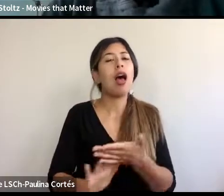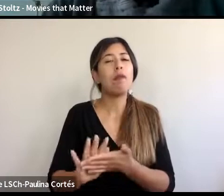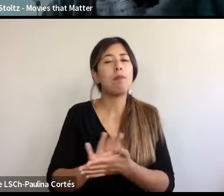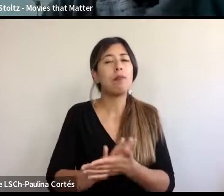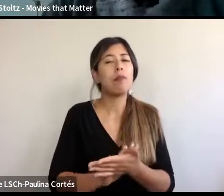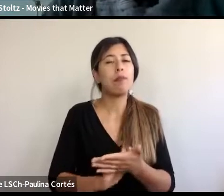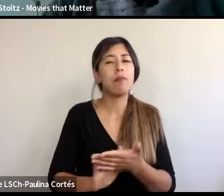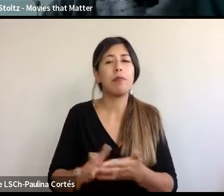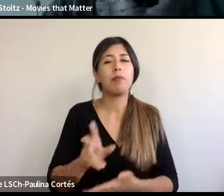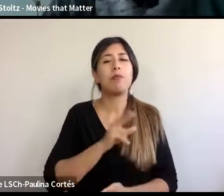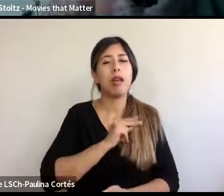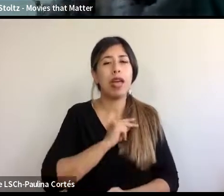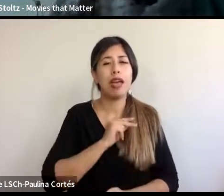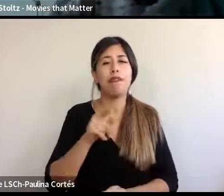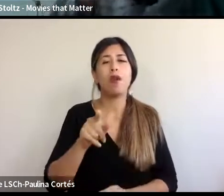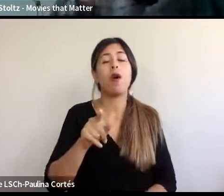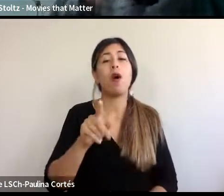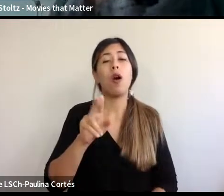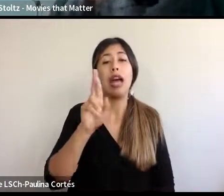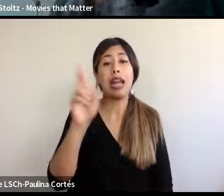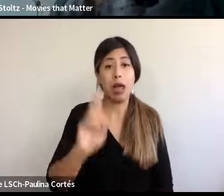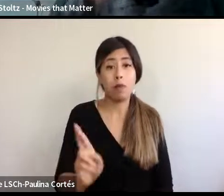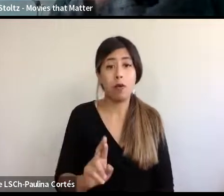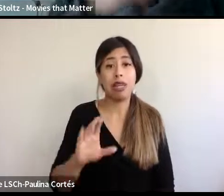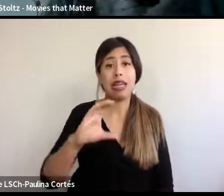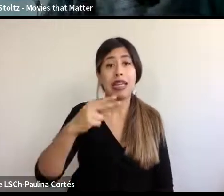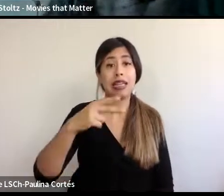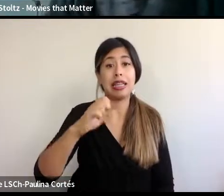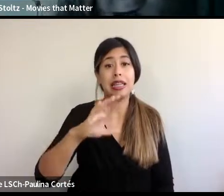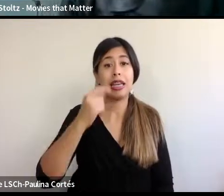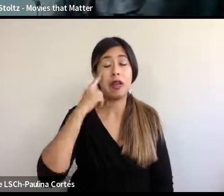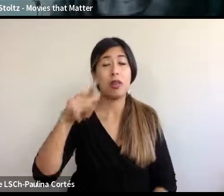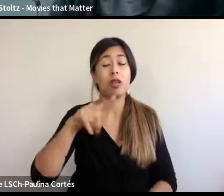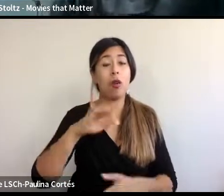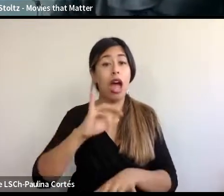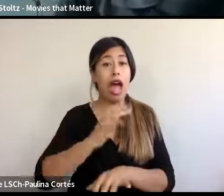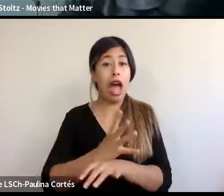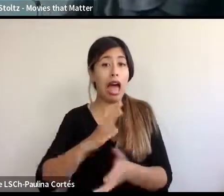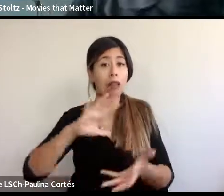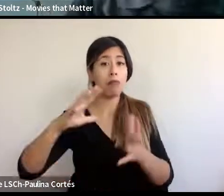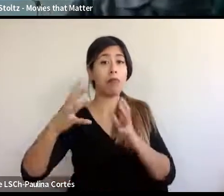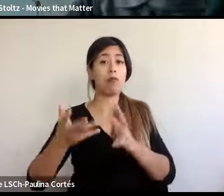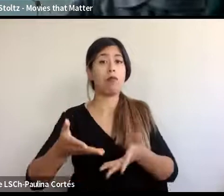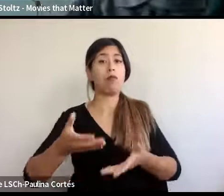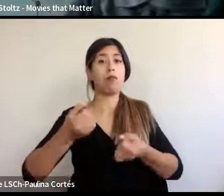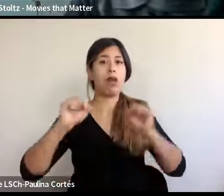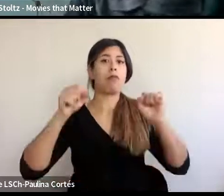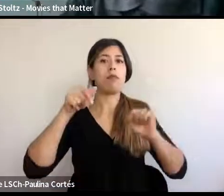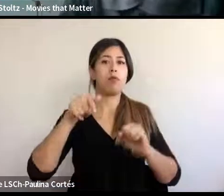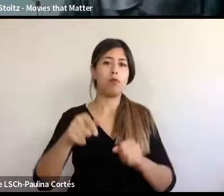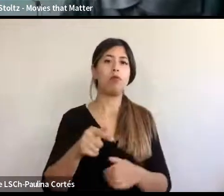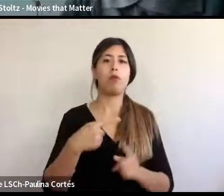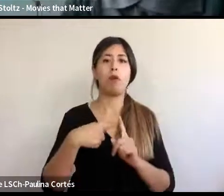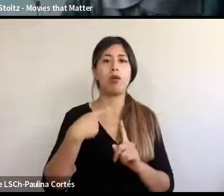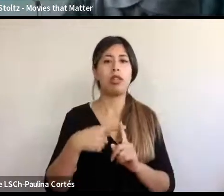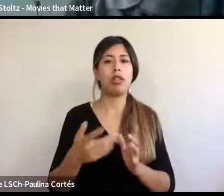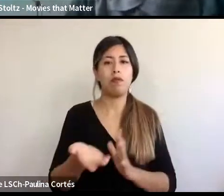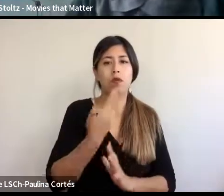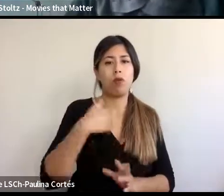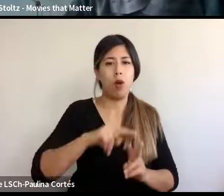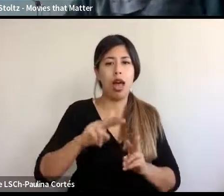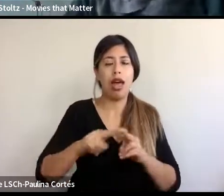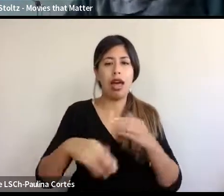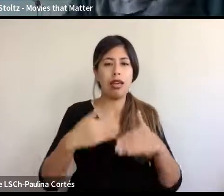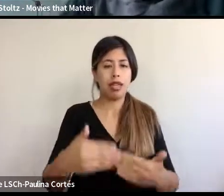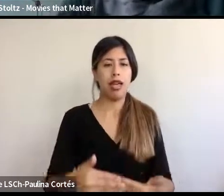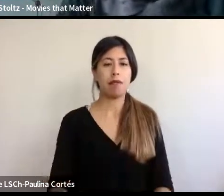premiere or European premiere, we are really happy about it every time. And then the second competitive section is called